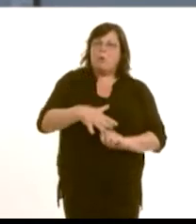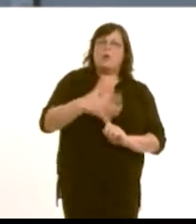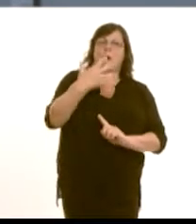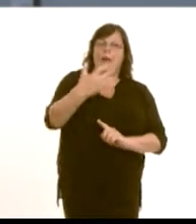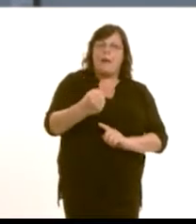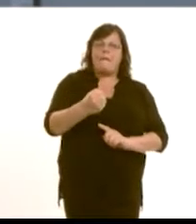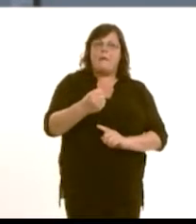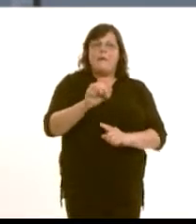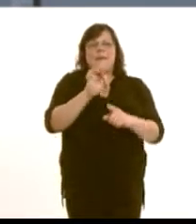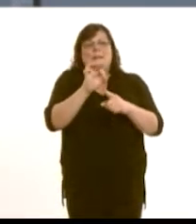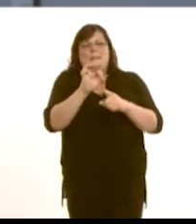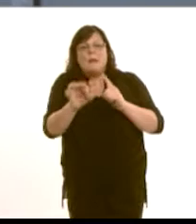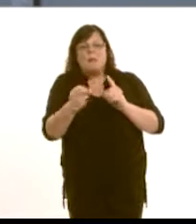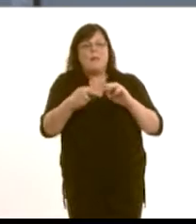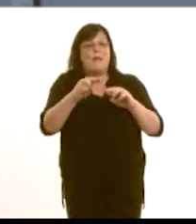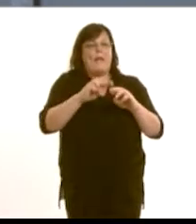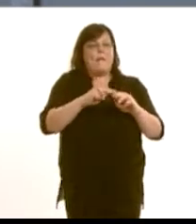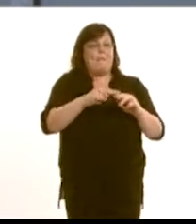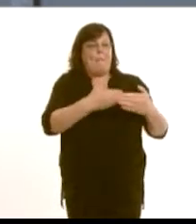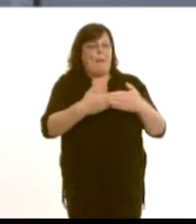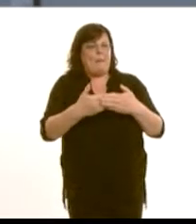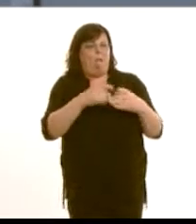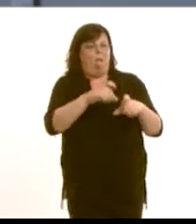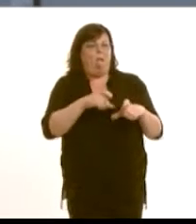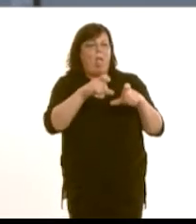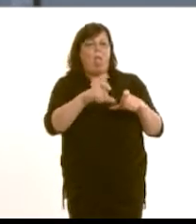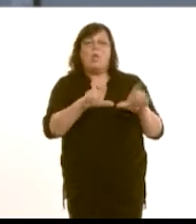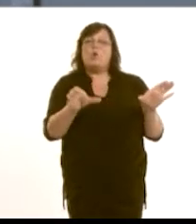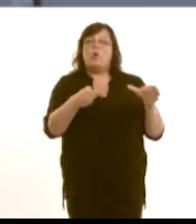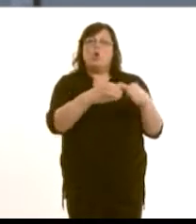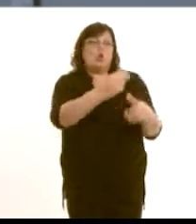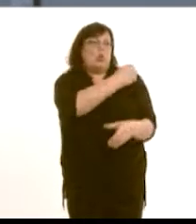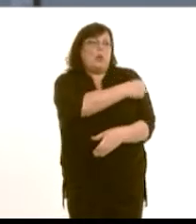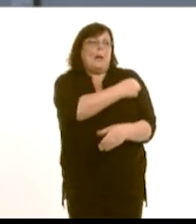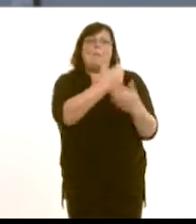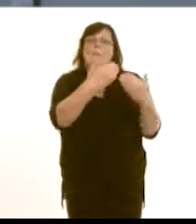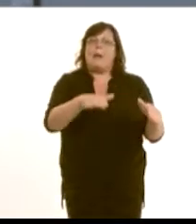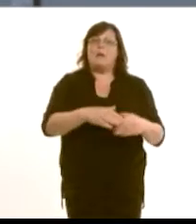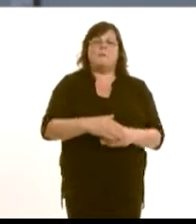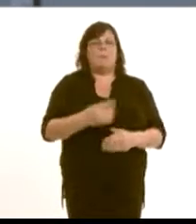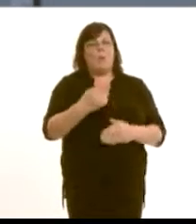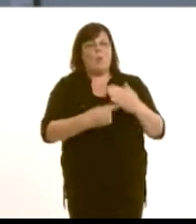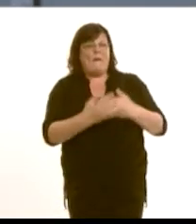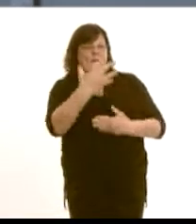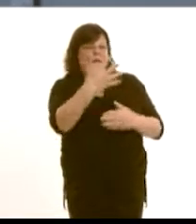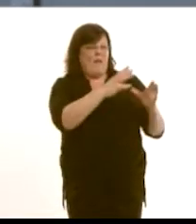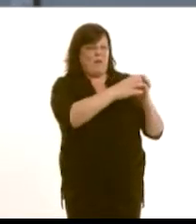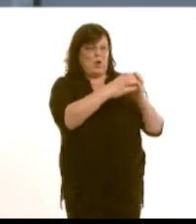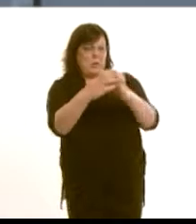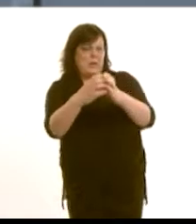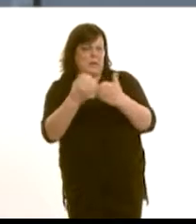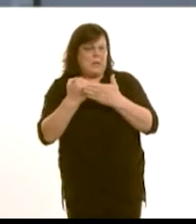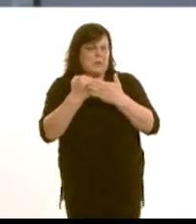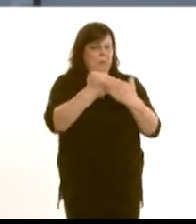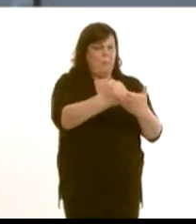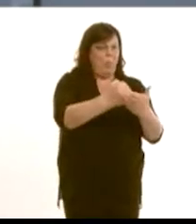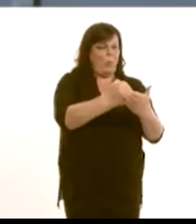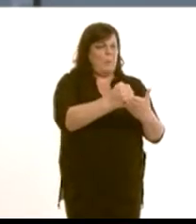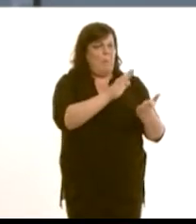episode on these units. Ultimately, only 5 of the units can actually offer support for